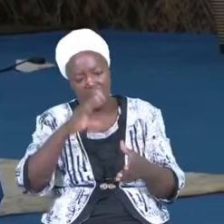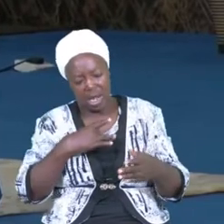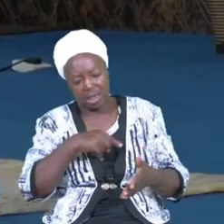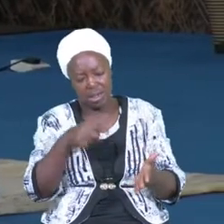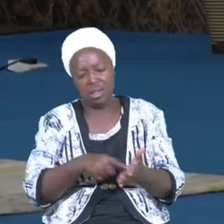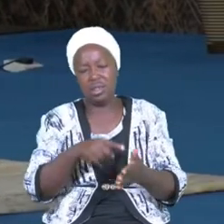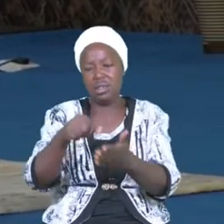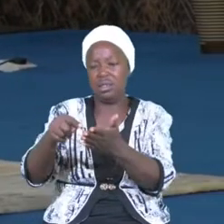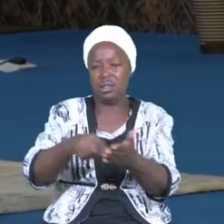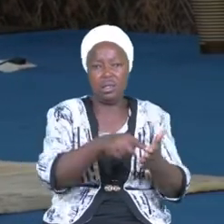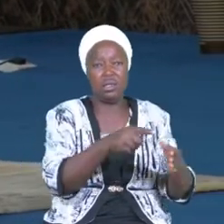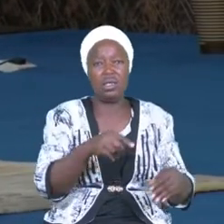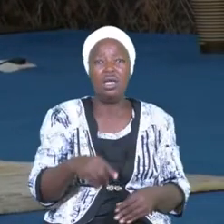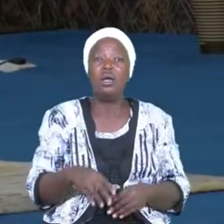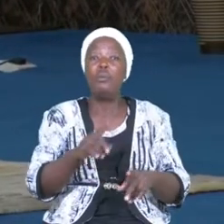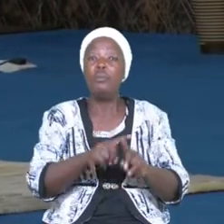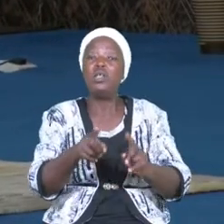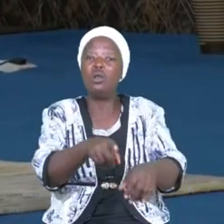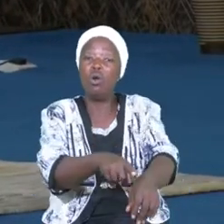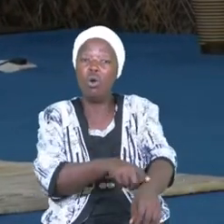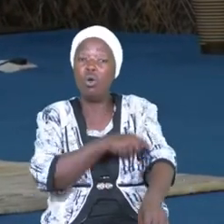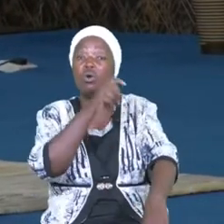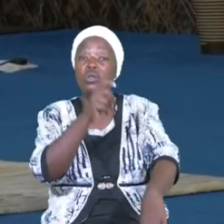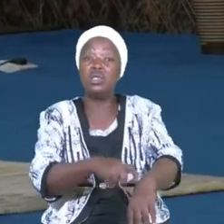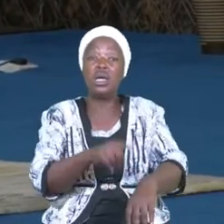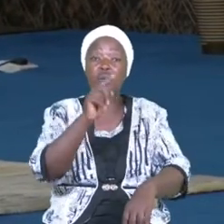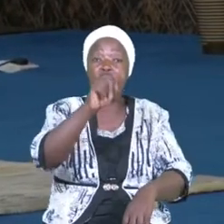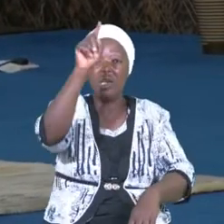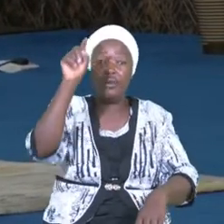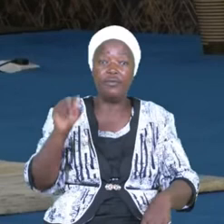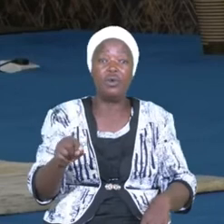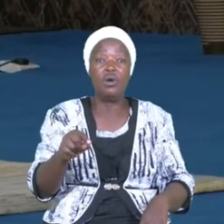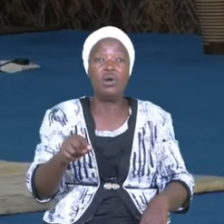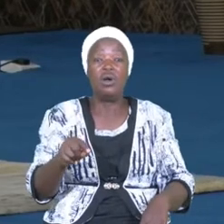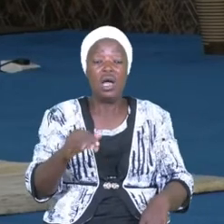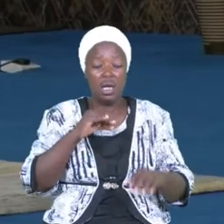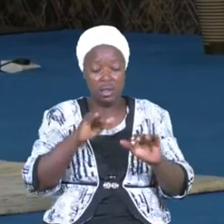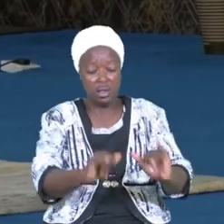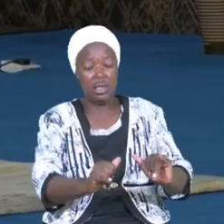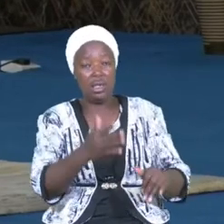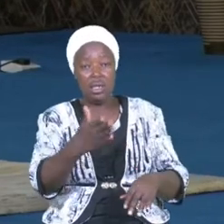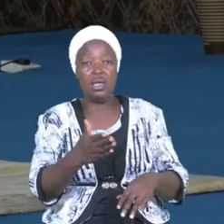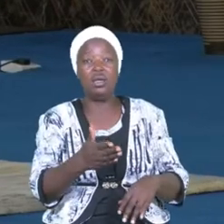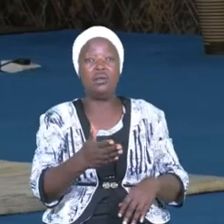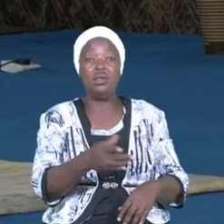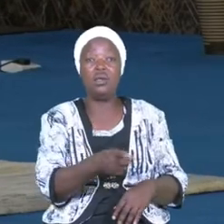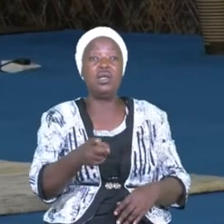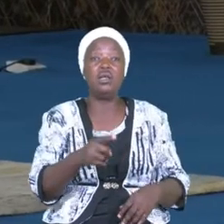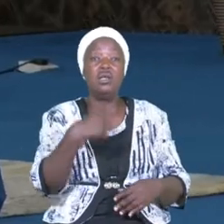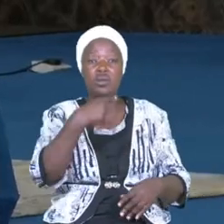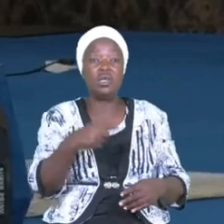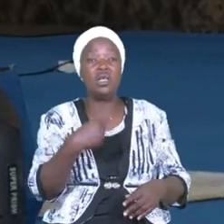Long time, therefore, abode they, speaking boldly in the Lord,